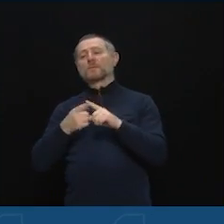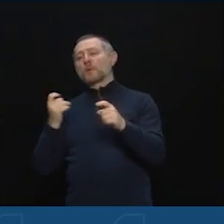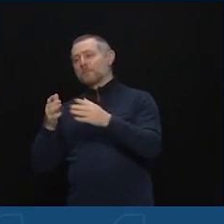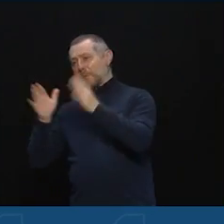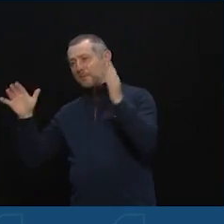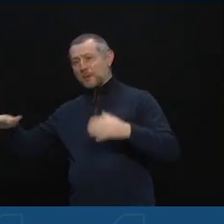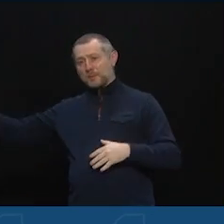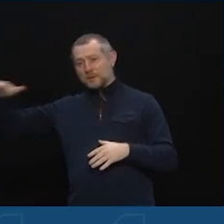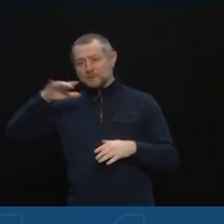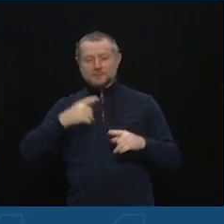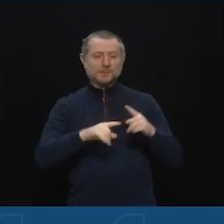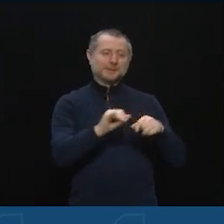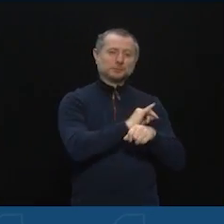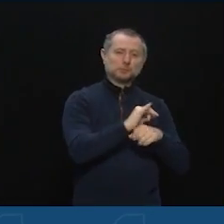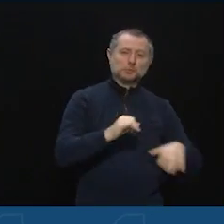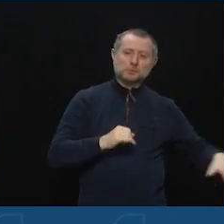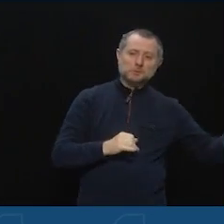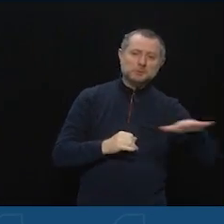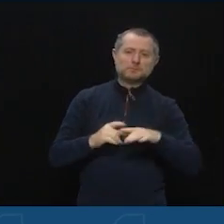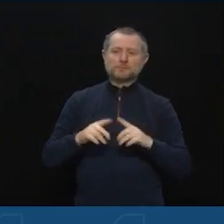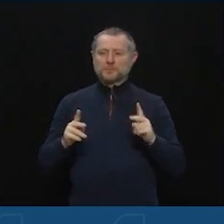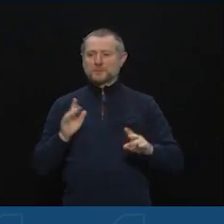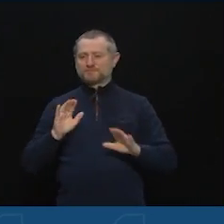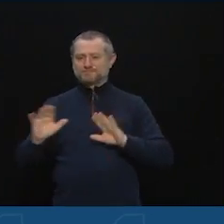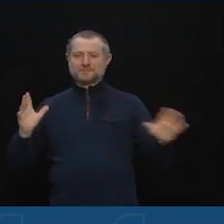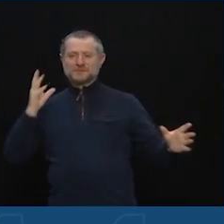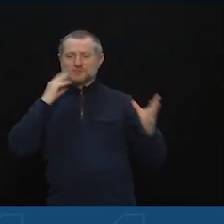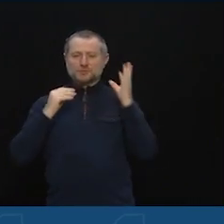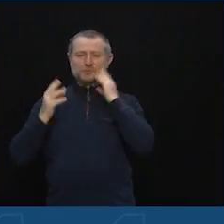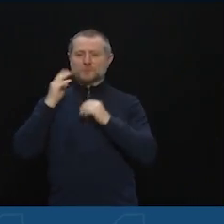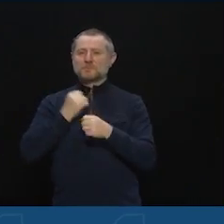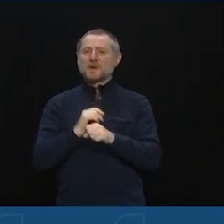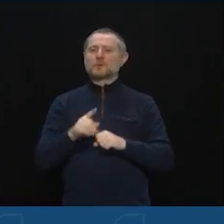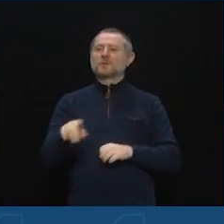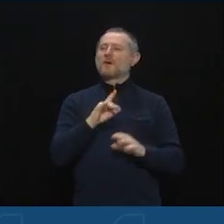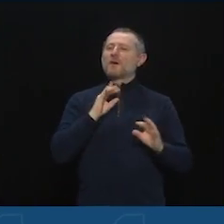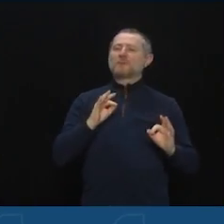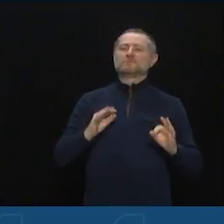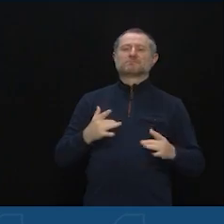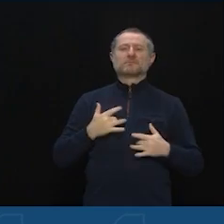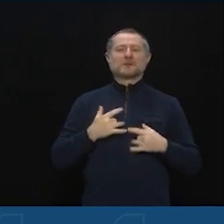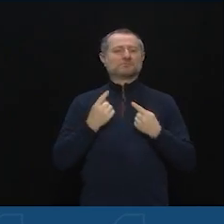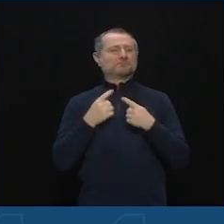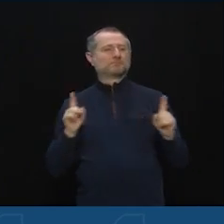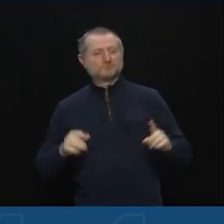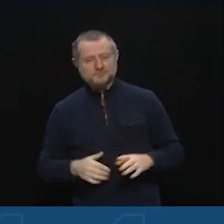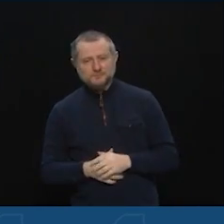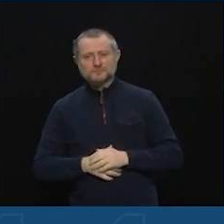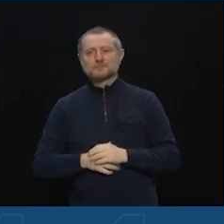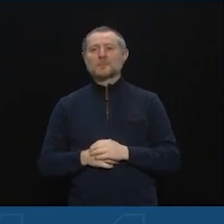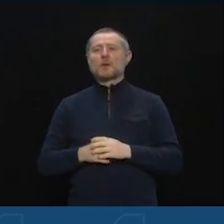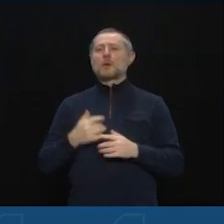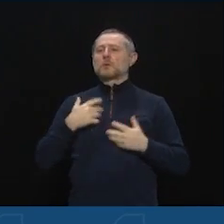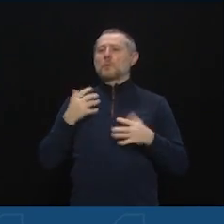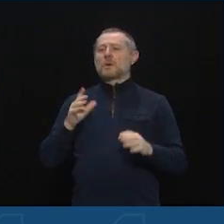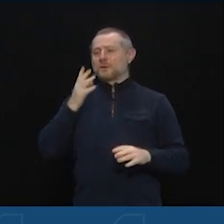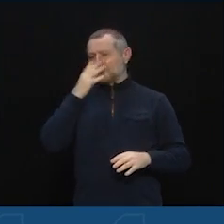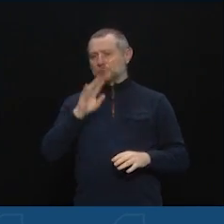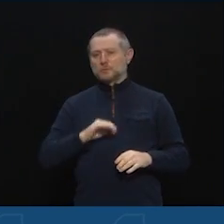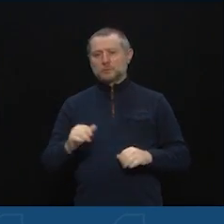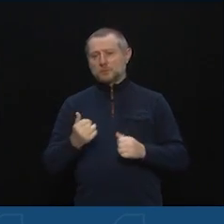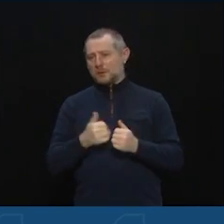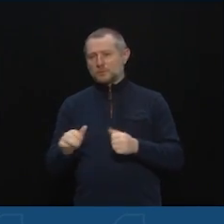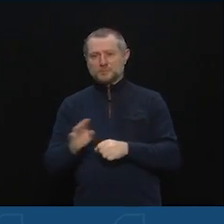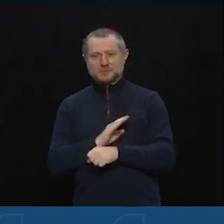and we want to hear people's experiences on how we can make this be very successful and leave no business behind. So we saw that this was a